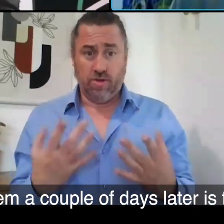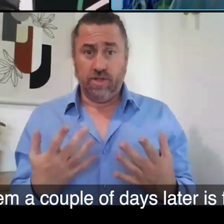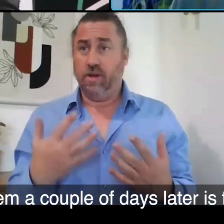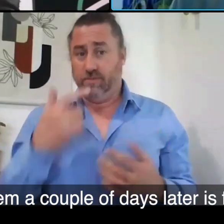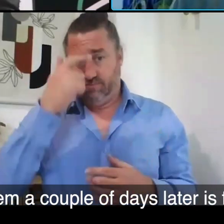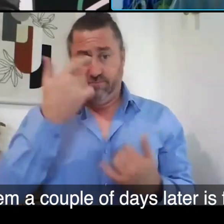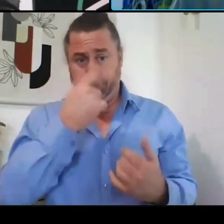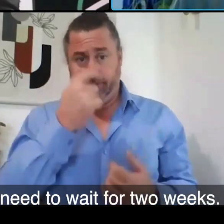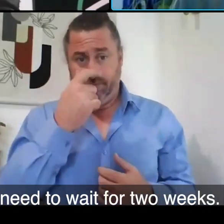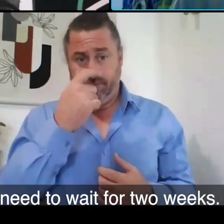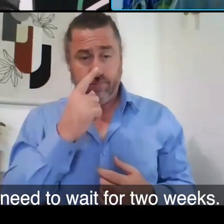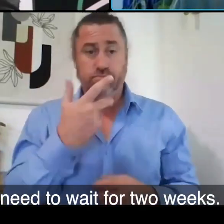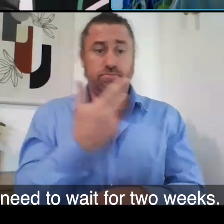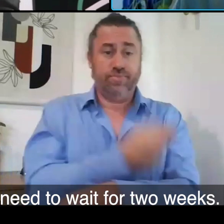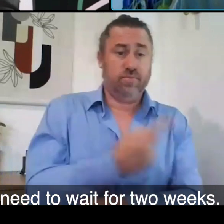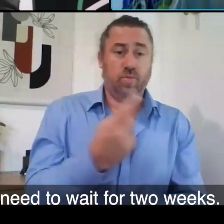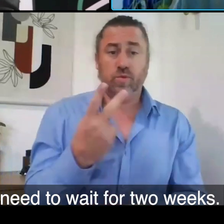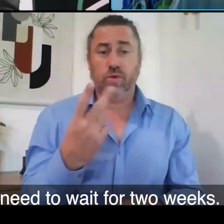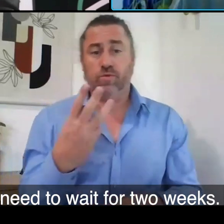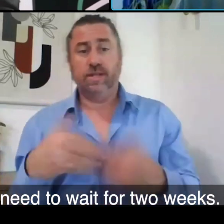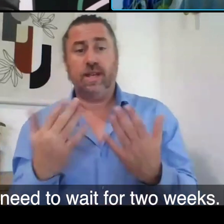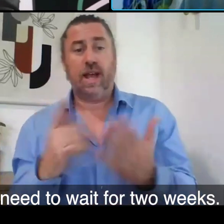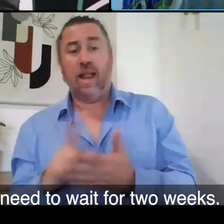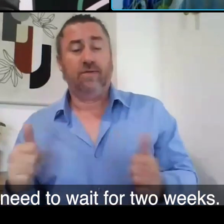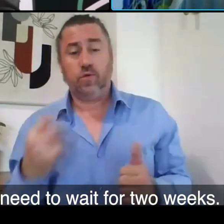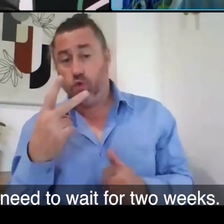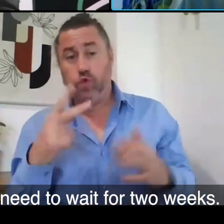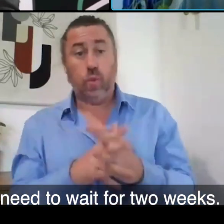couple of days later is fine, but no need to wait for 2 weeks.